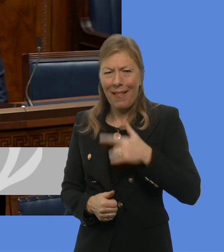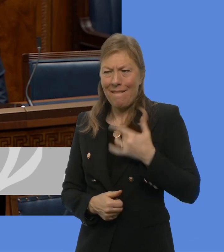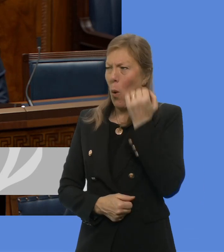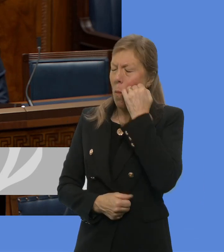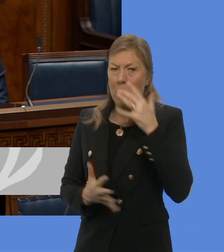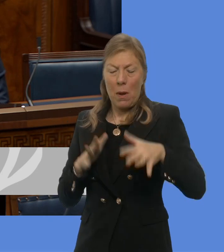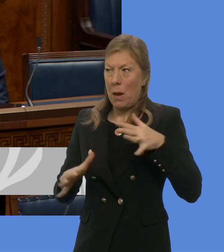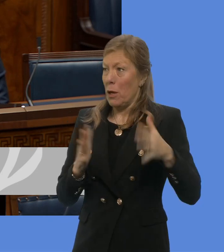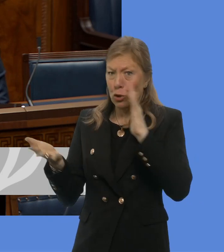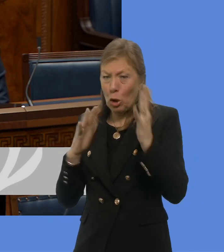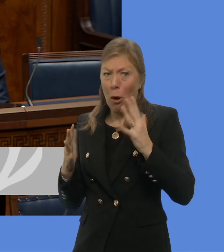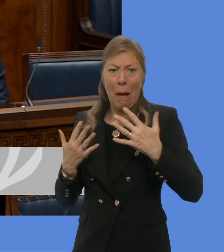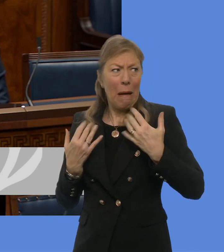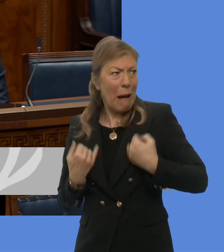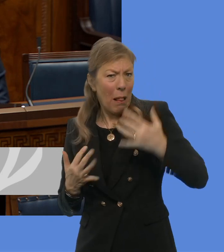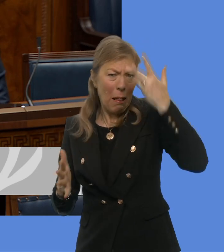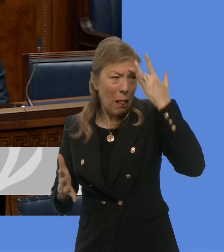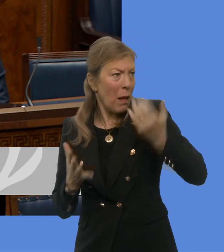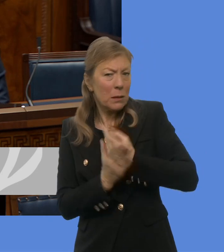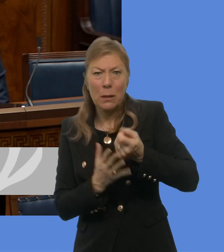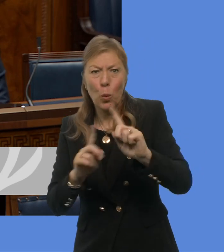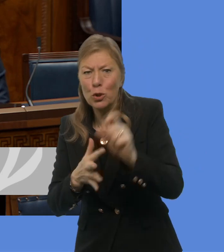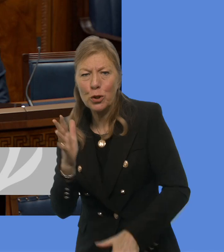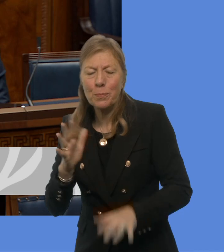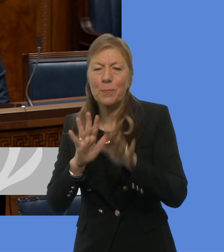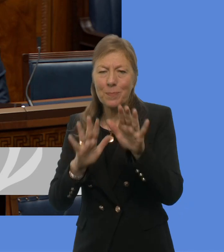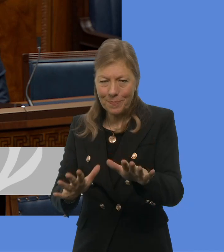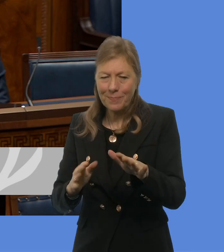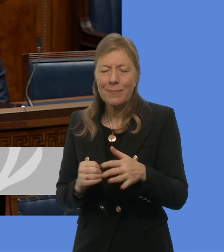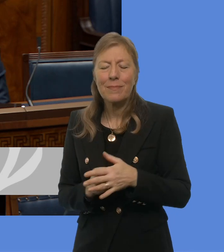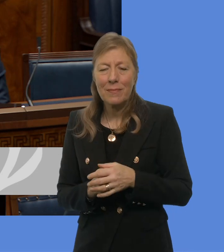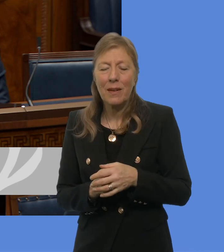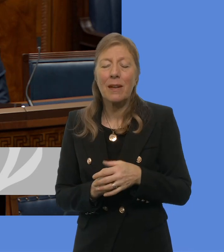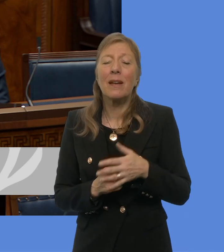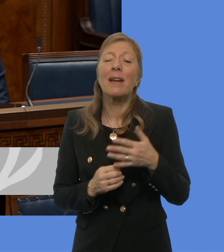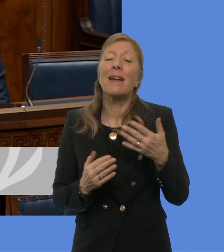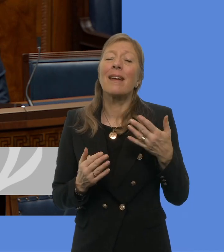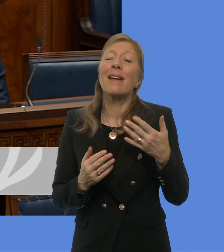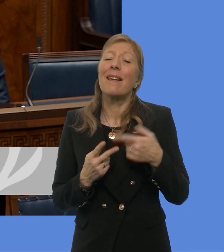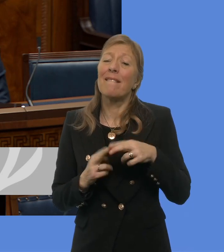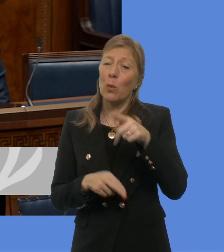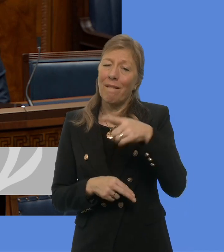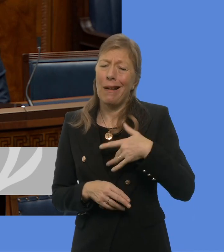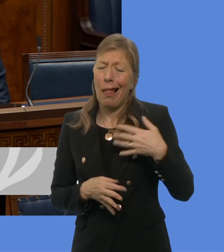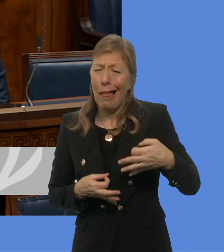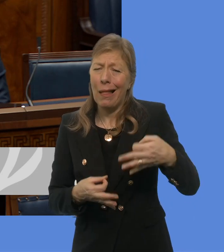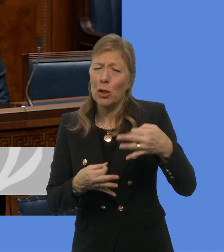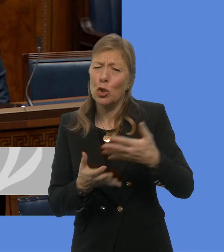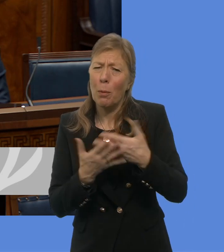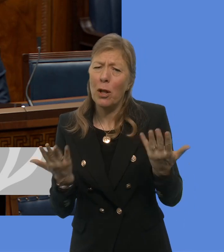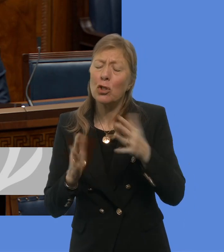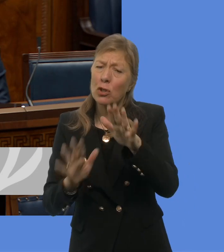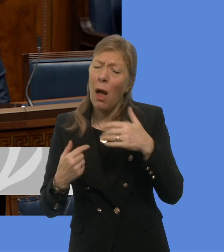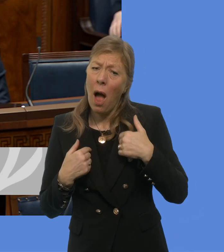is, will I investigate whether there's been an undue delay? I give the member an assurance I will do